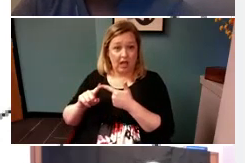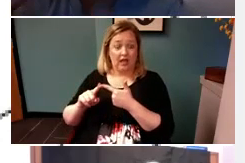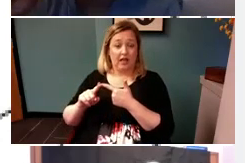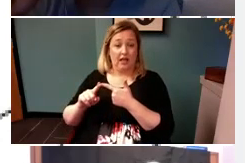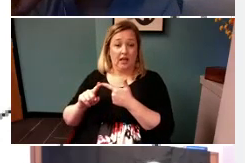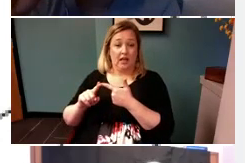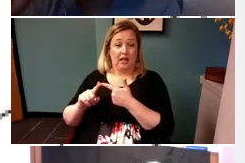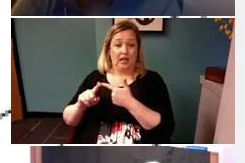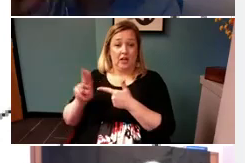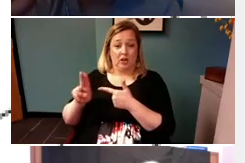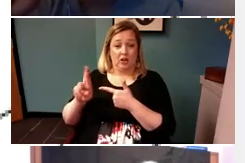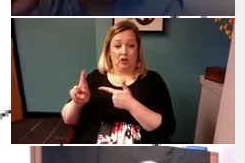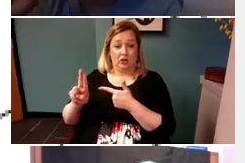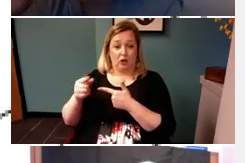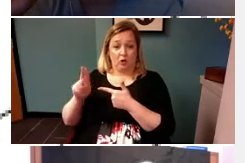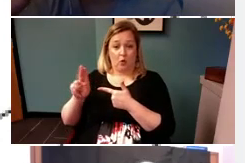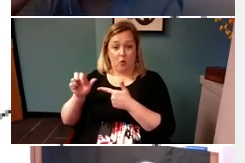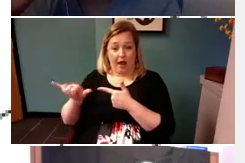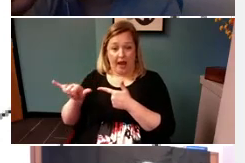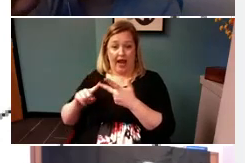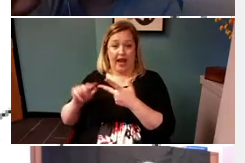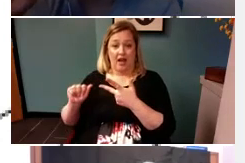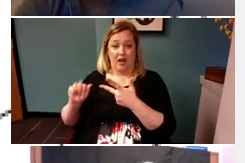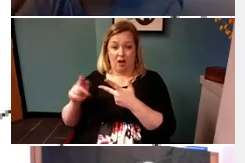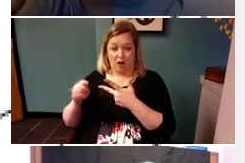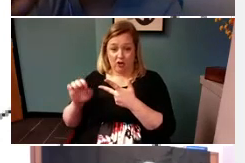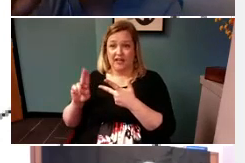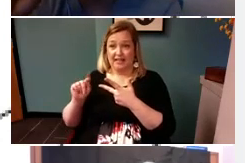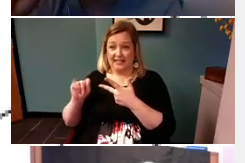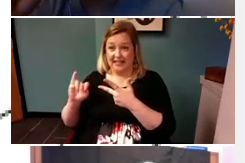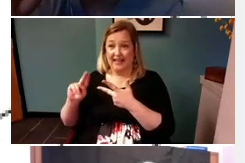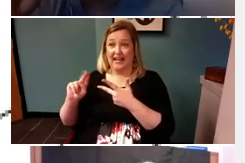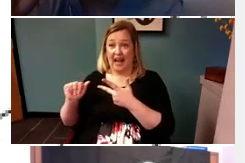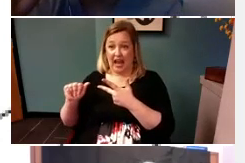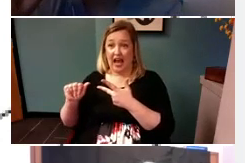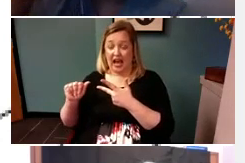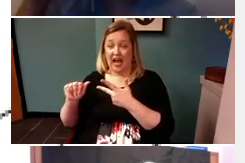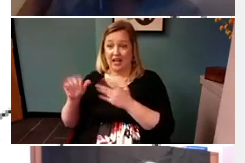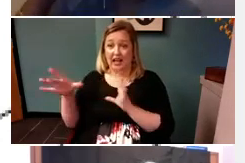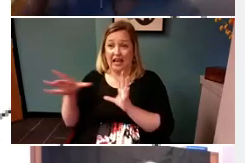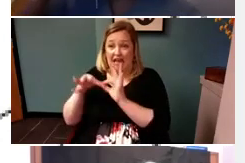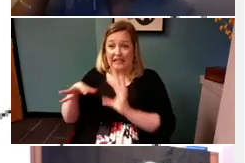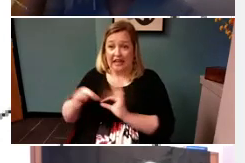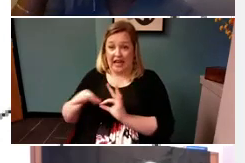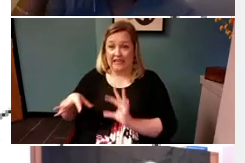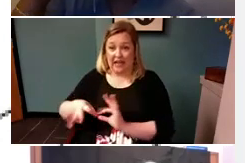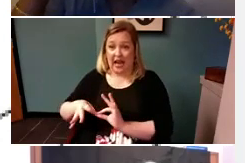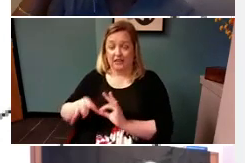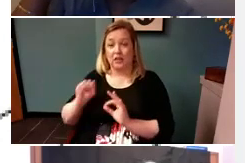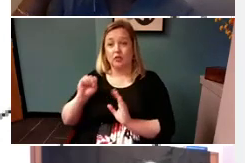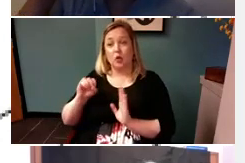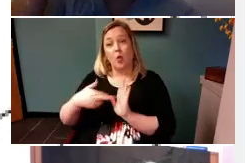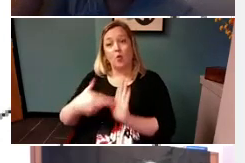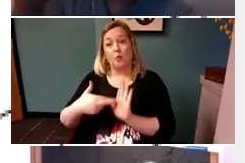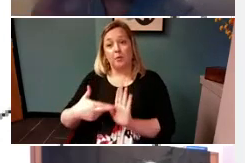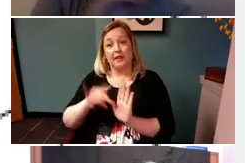Argentina, and all of those other countries, right? So we represent this particular map using a graph